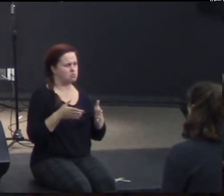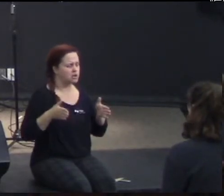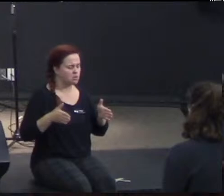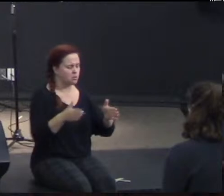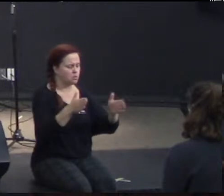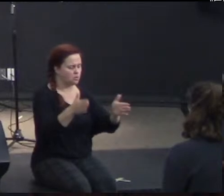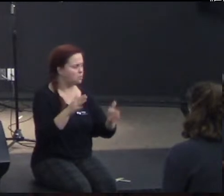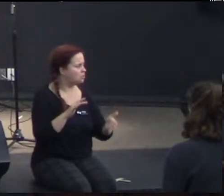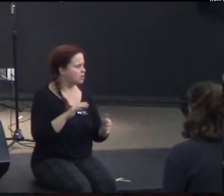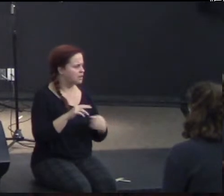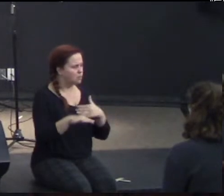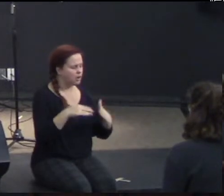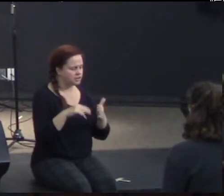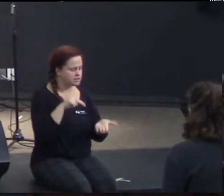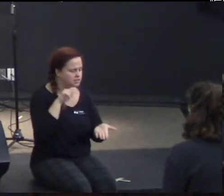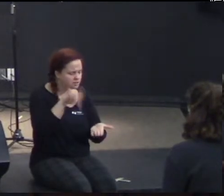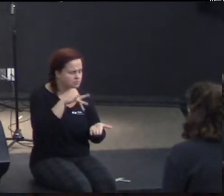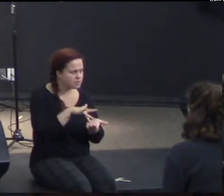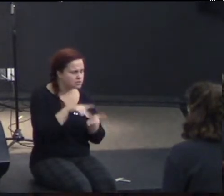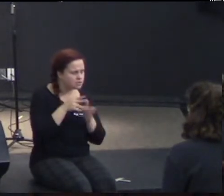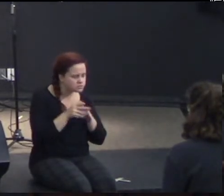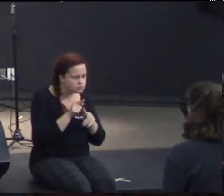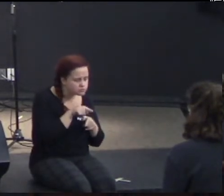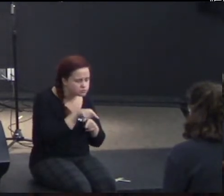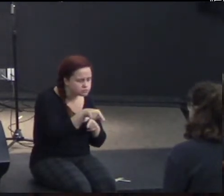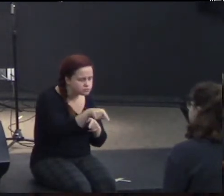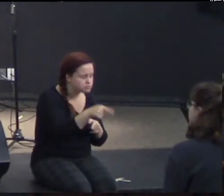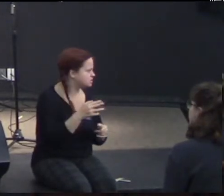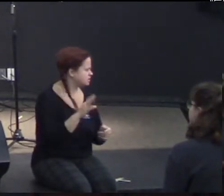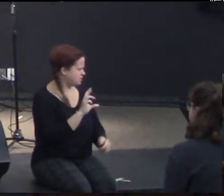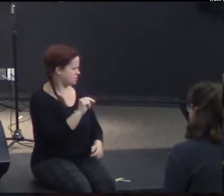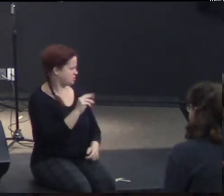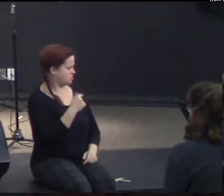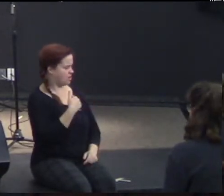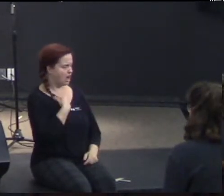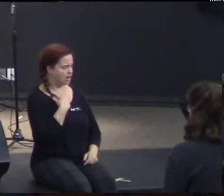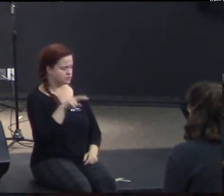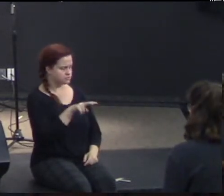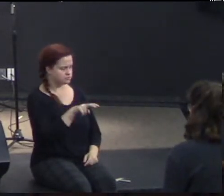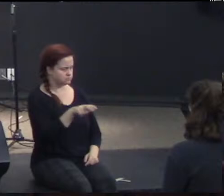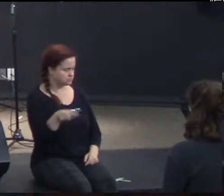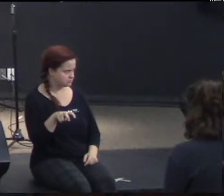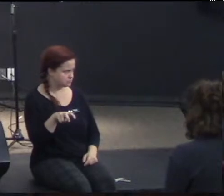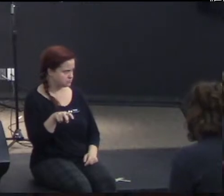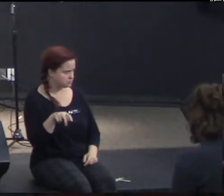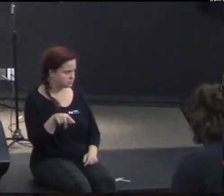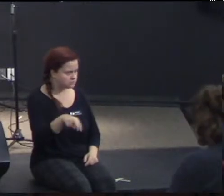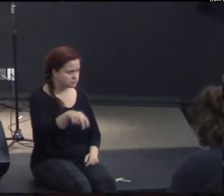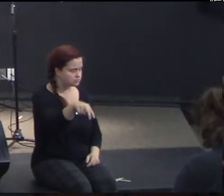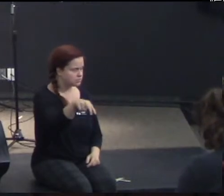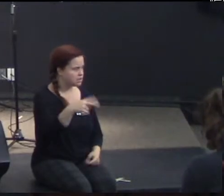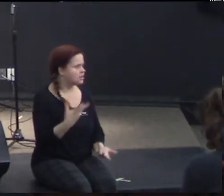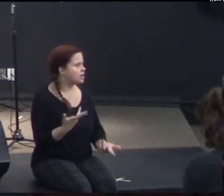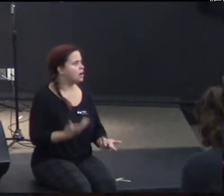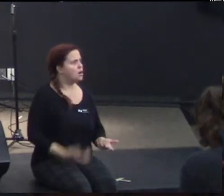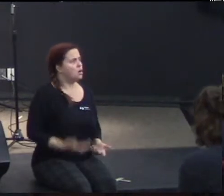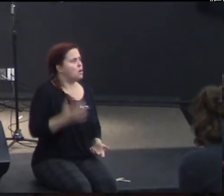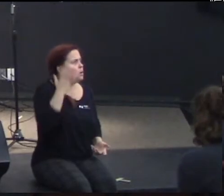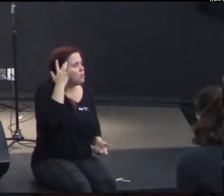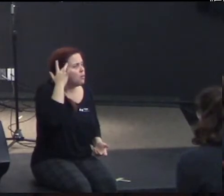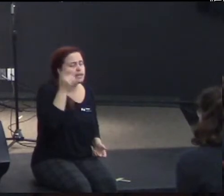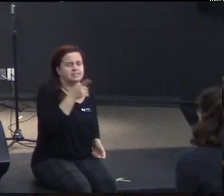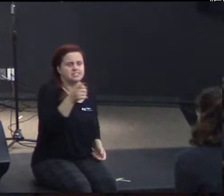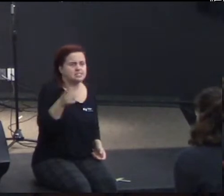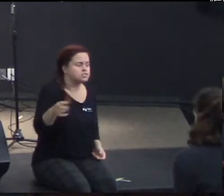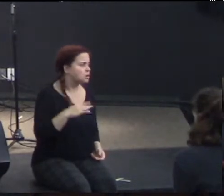of waiting. I don't think so. I was on the side. I just couldn't figure out what would get someone so upset. And the